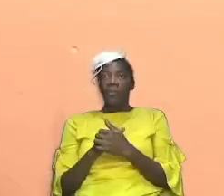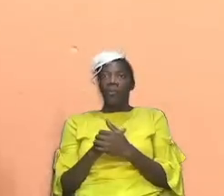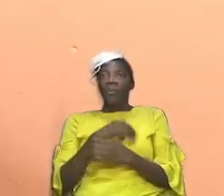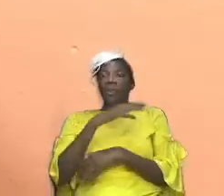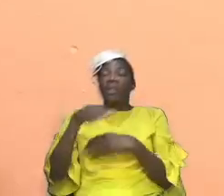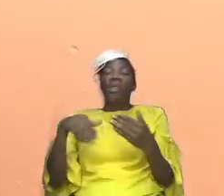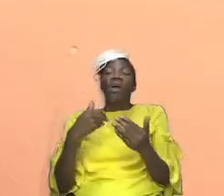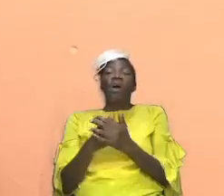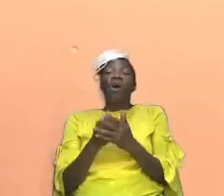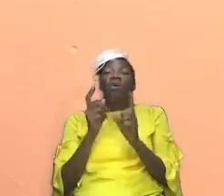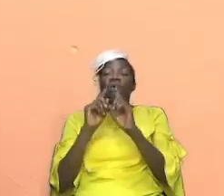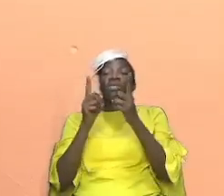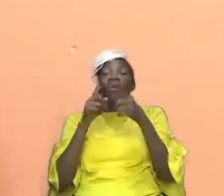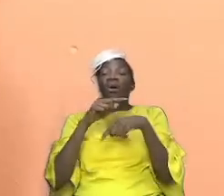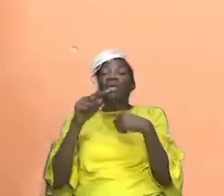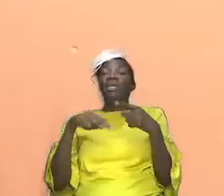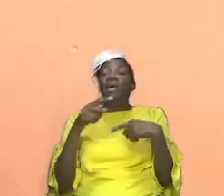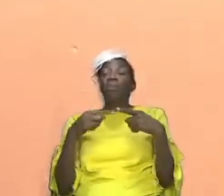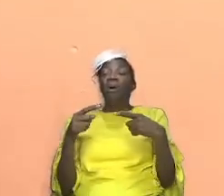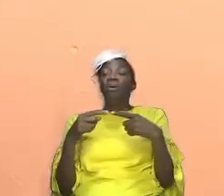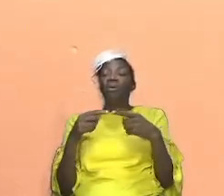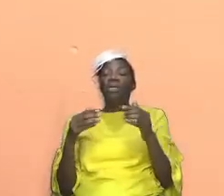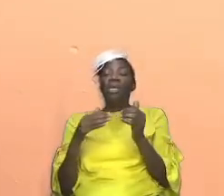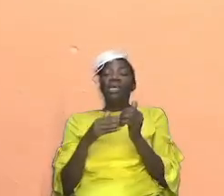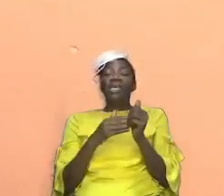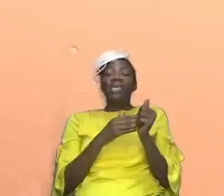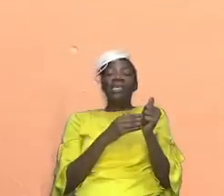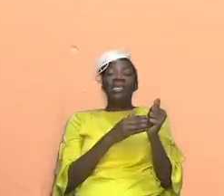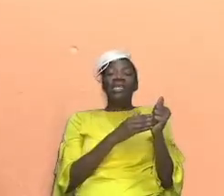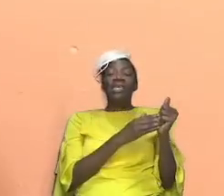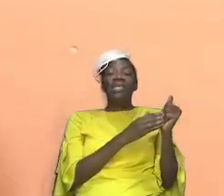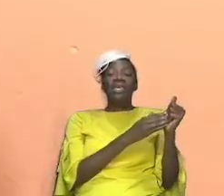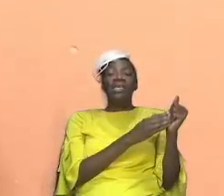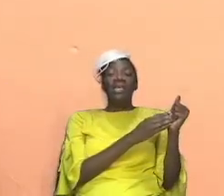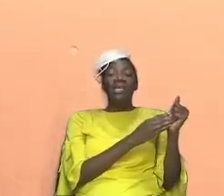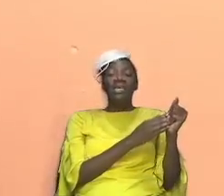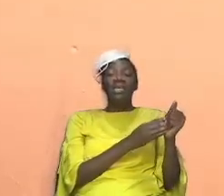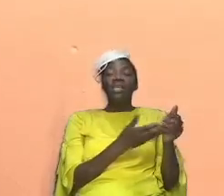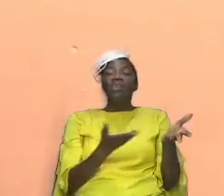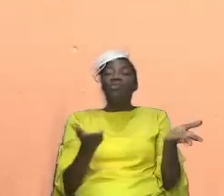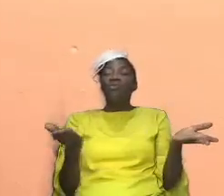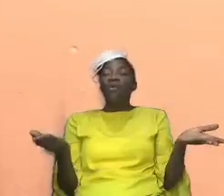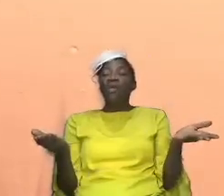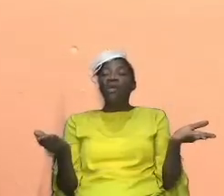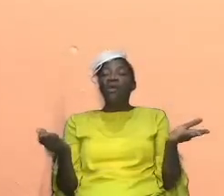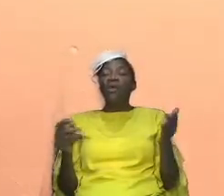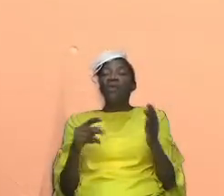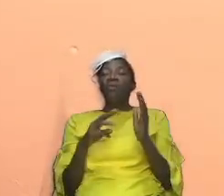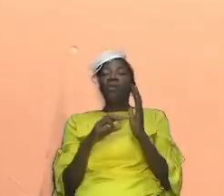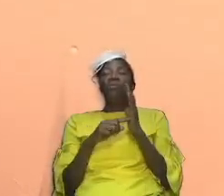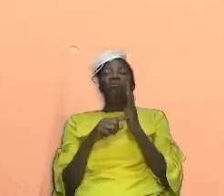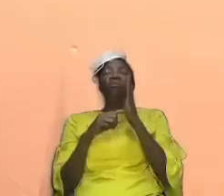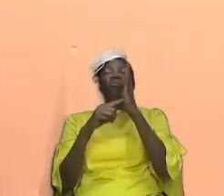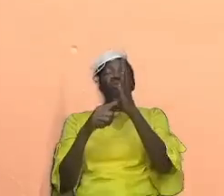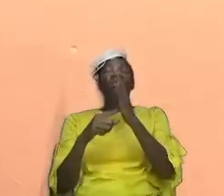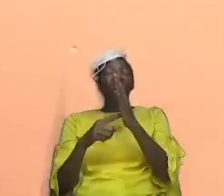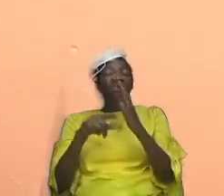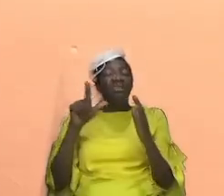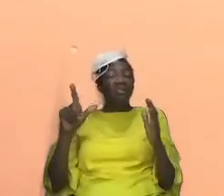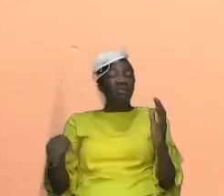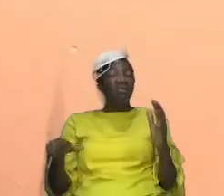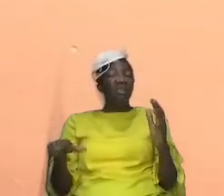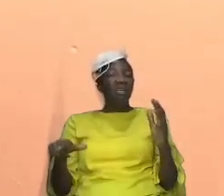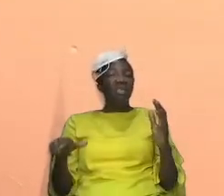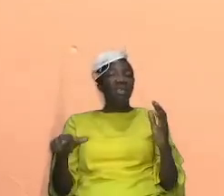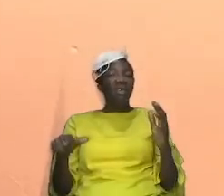all we are talking about is leading somewhere, and it will be manifested later on when we